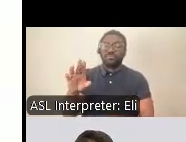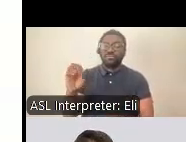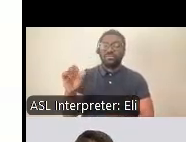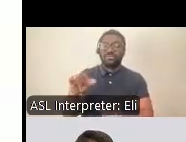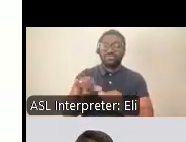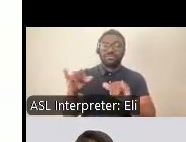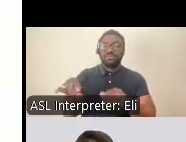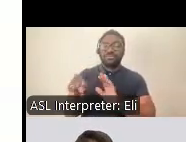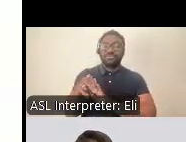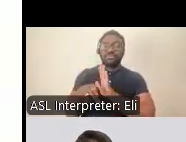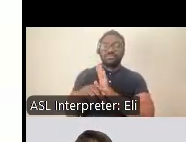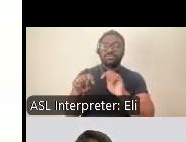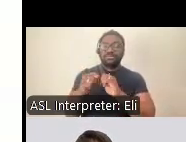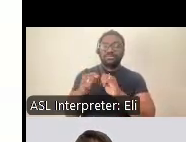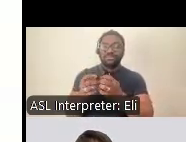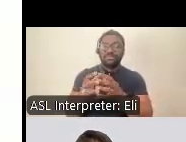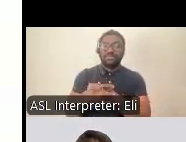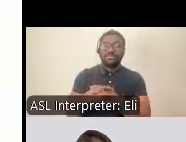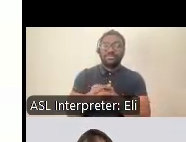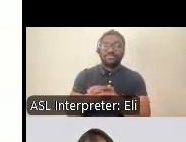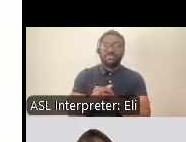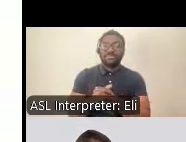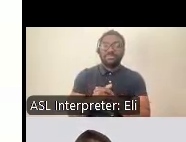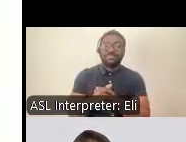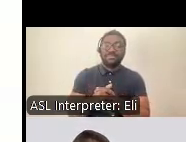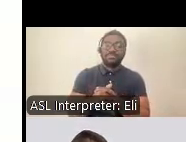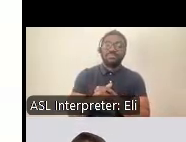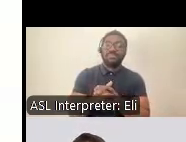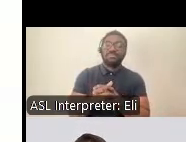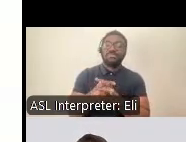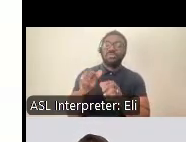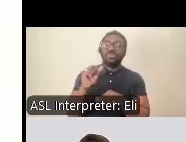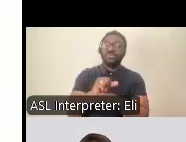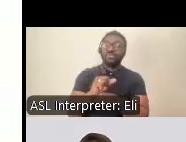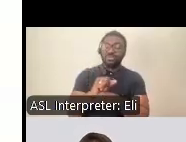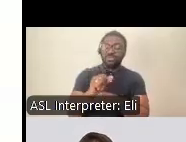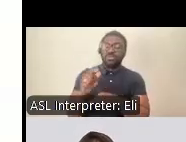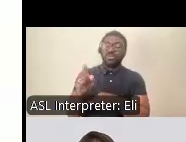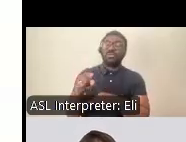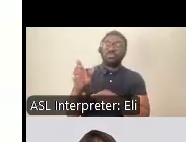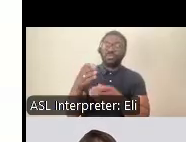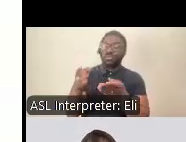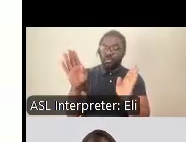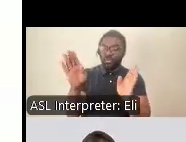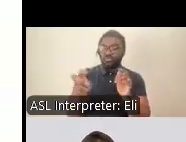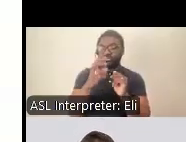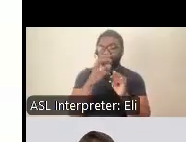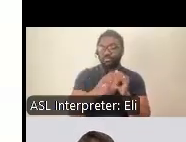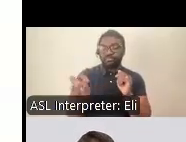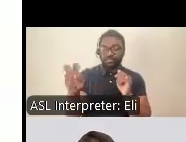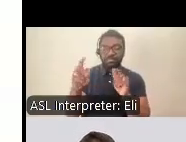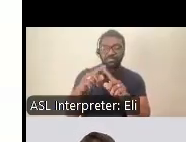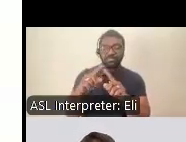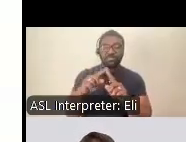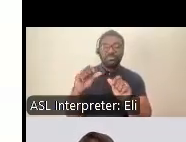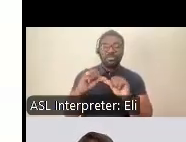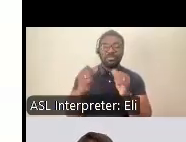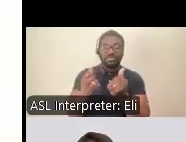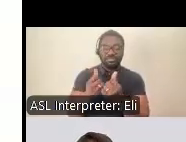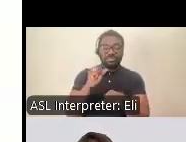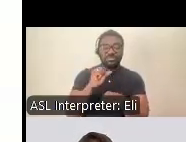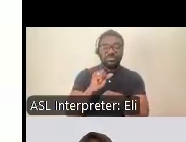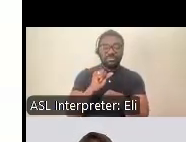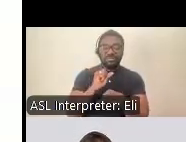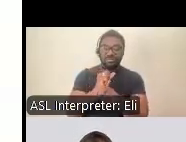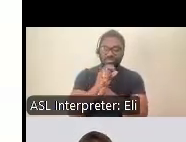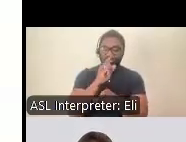Office of Disability Employment Policy. Richard works across government agencies to align policy to support